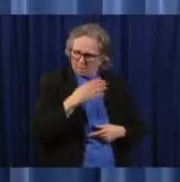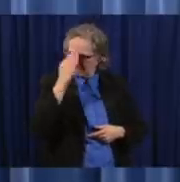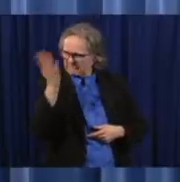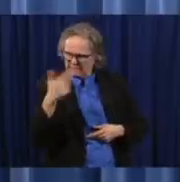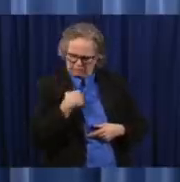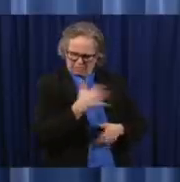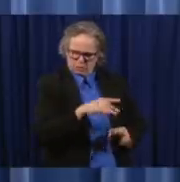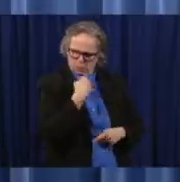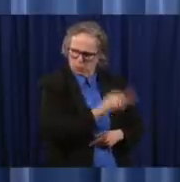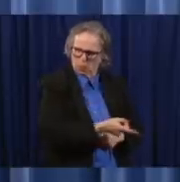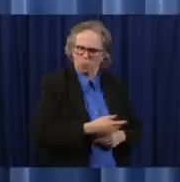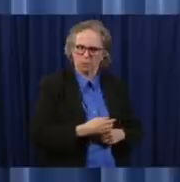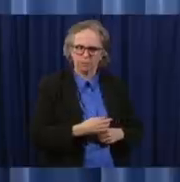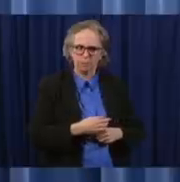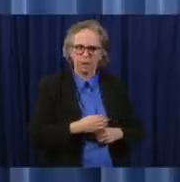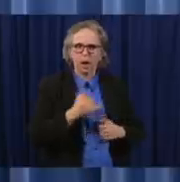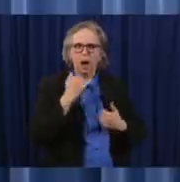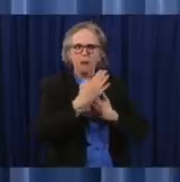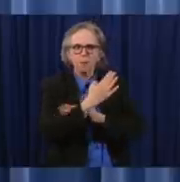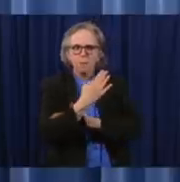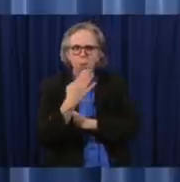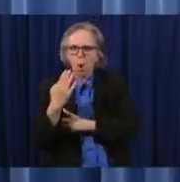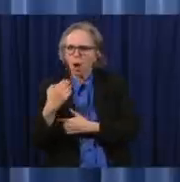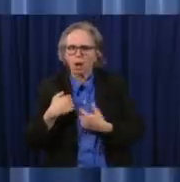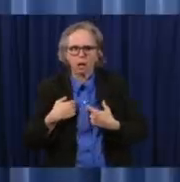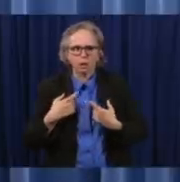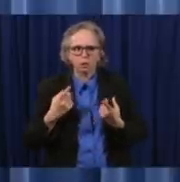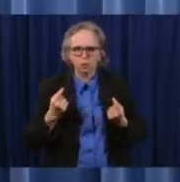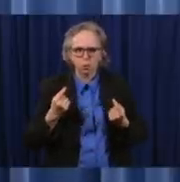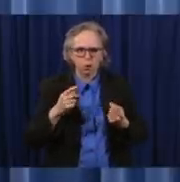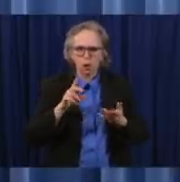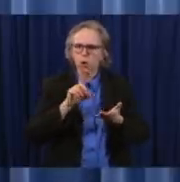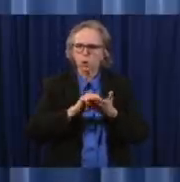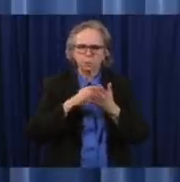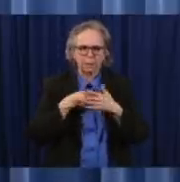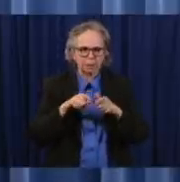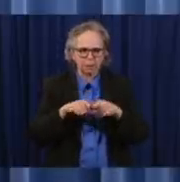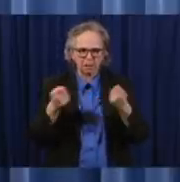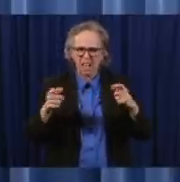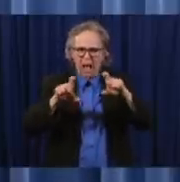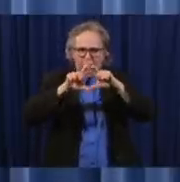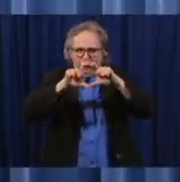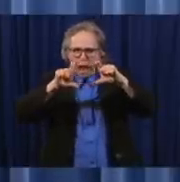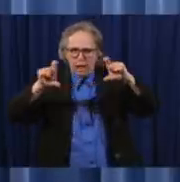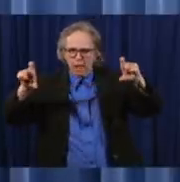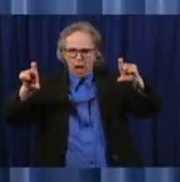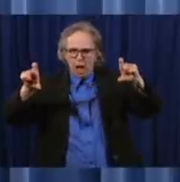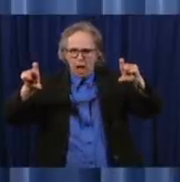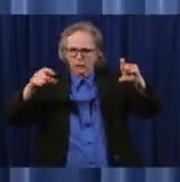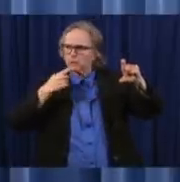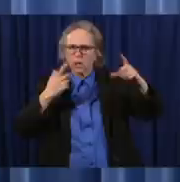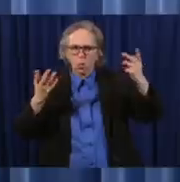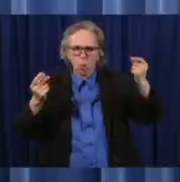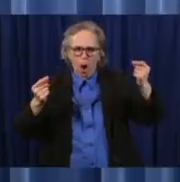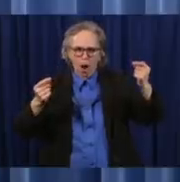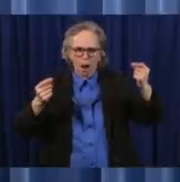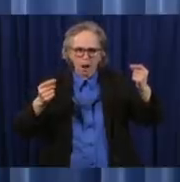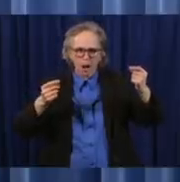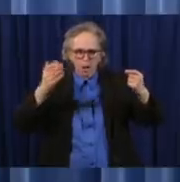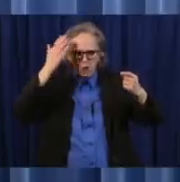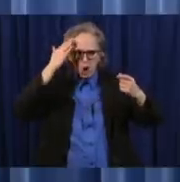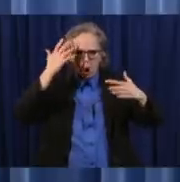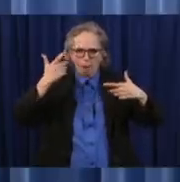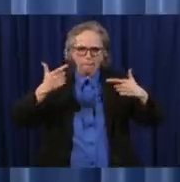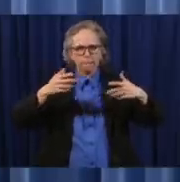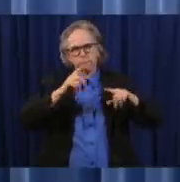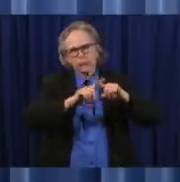I look at all the newspapers, the headlines of the newspapers, the major newspapers across the state of Ohio. And it's just always instructive